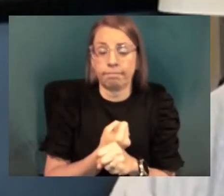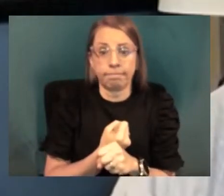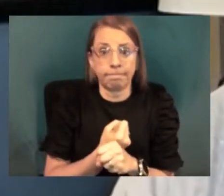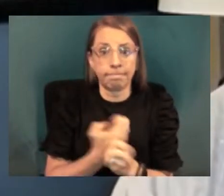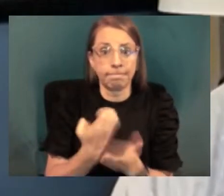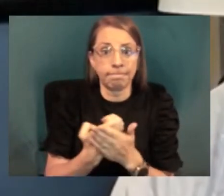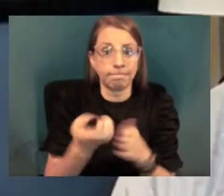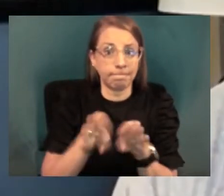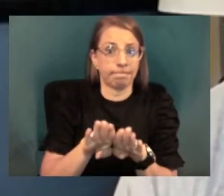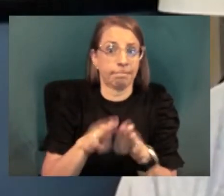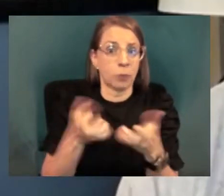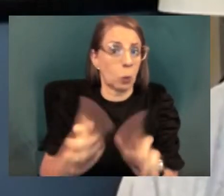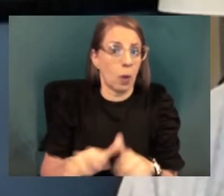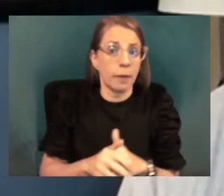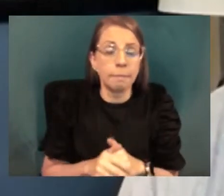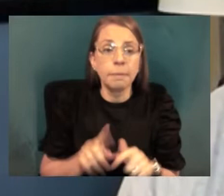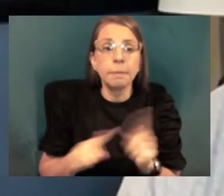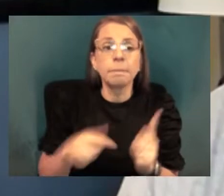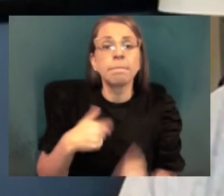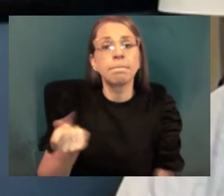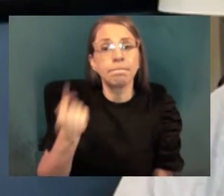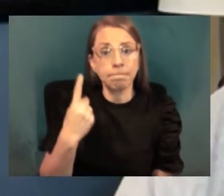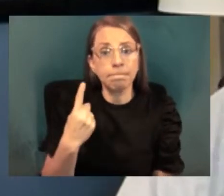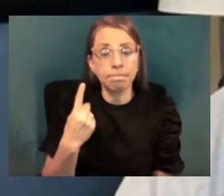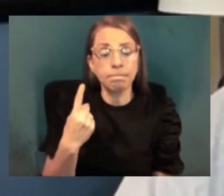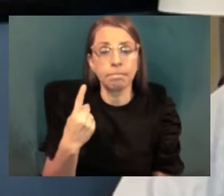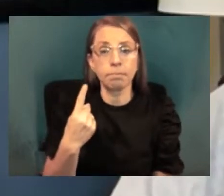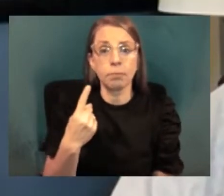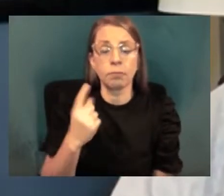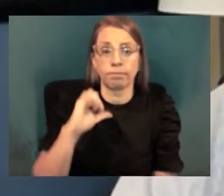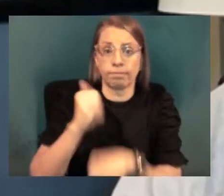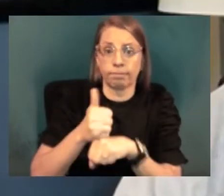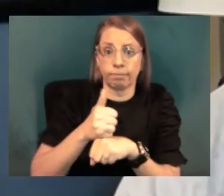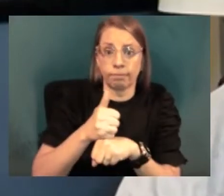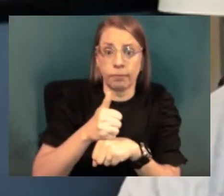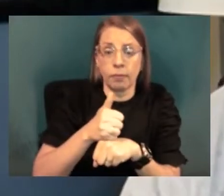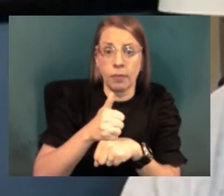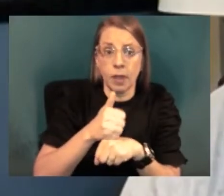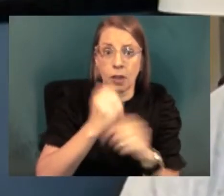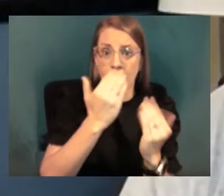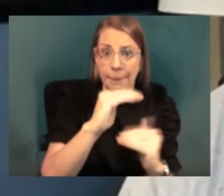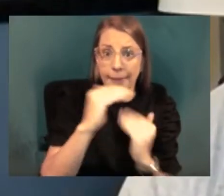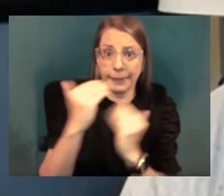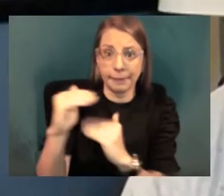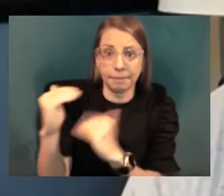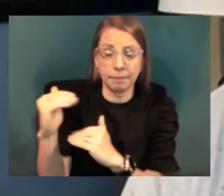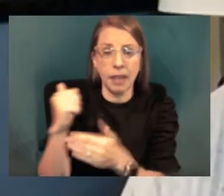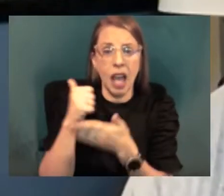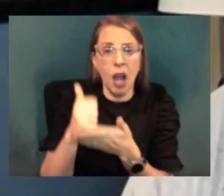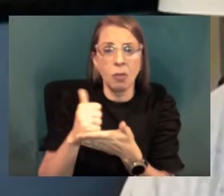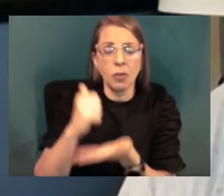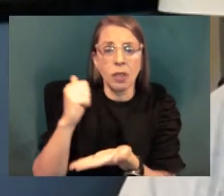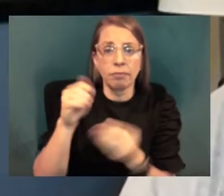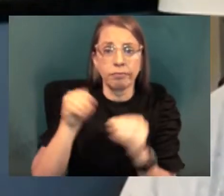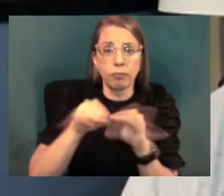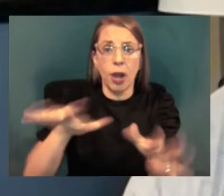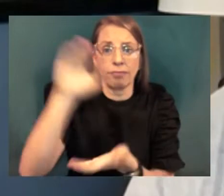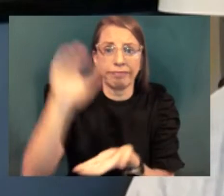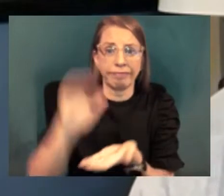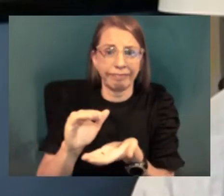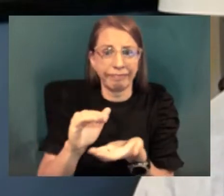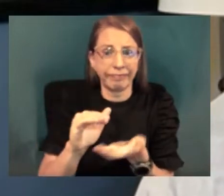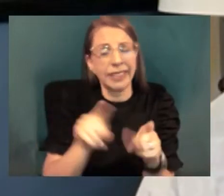do understand that adding restrictions does help reduce the spread of the disease, as does the masking, as